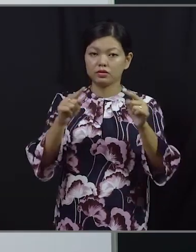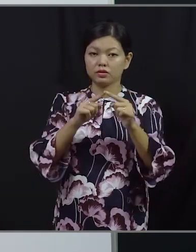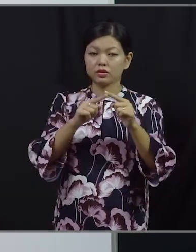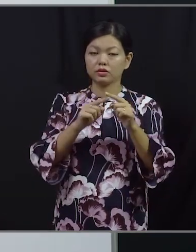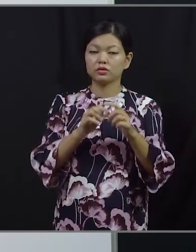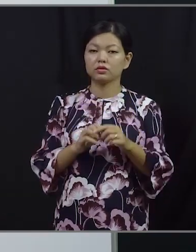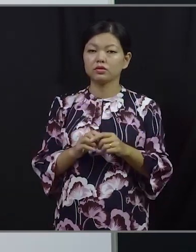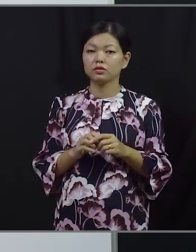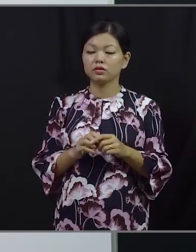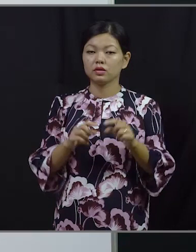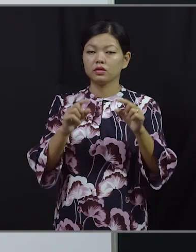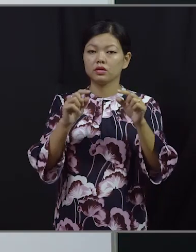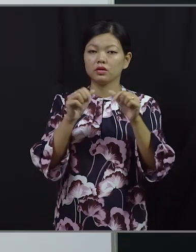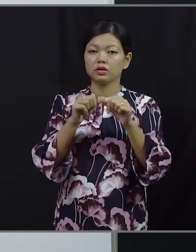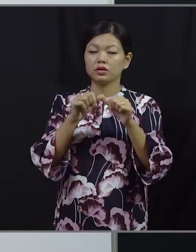delta